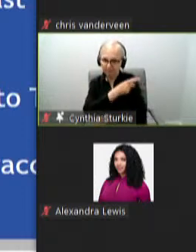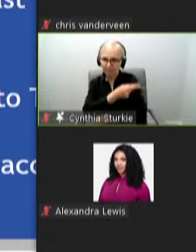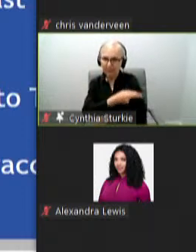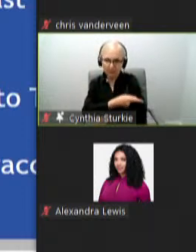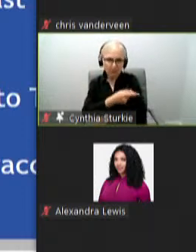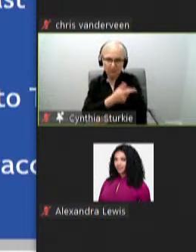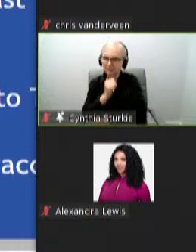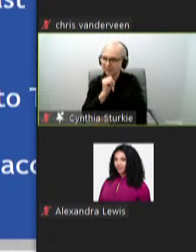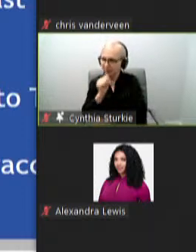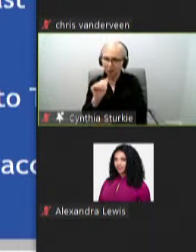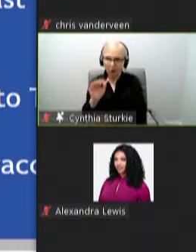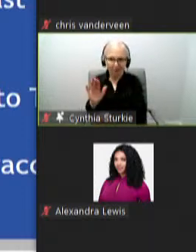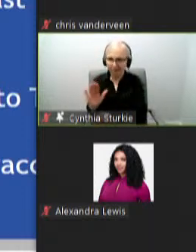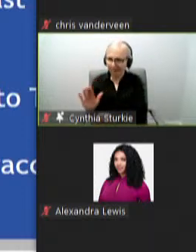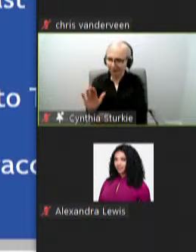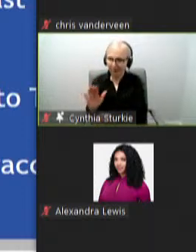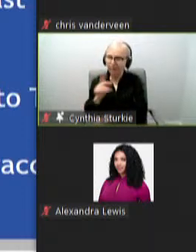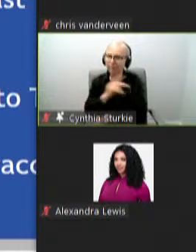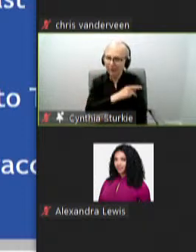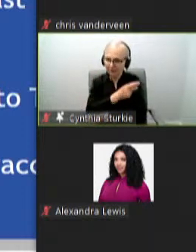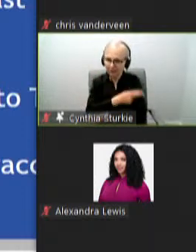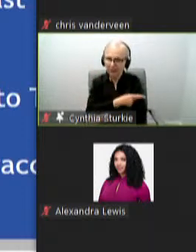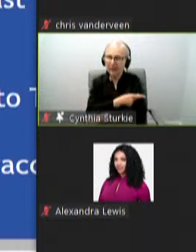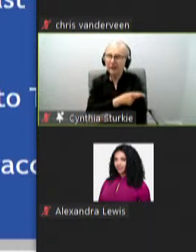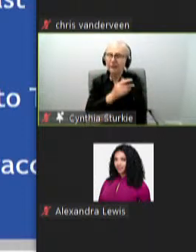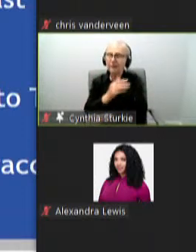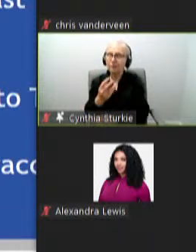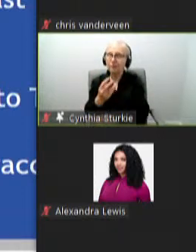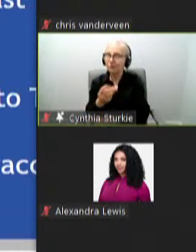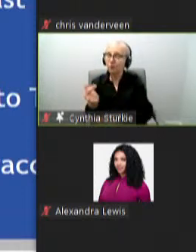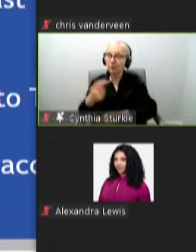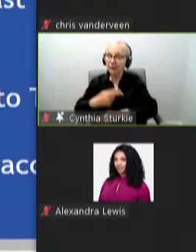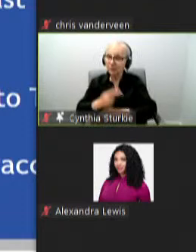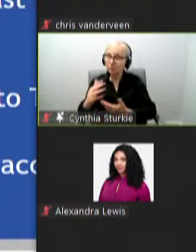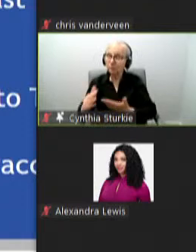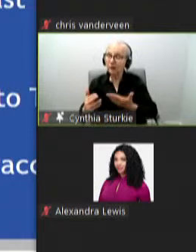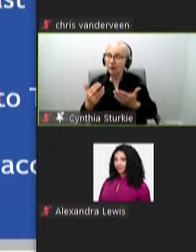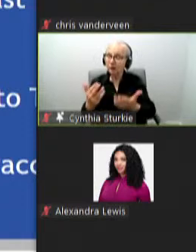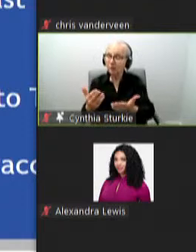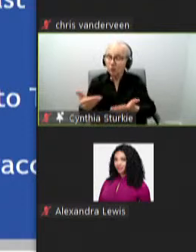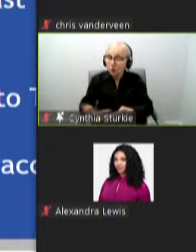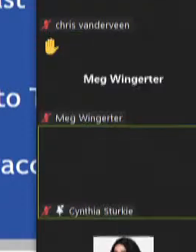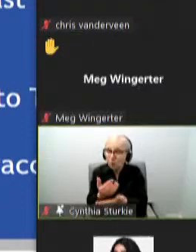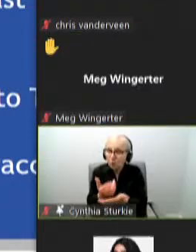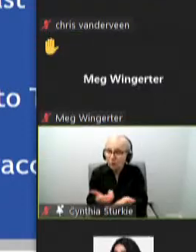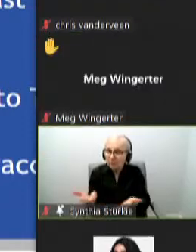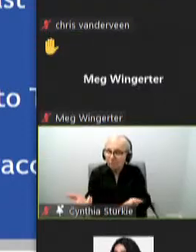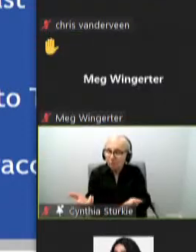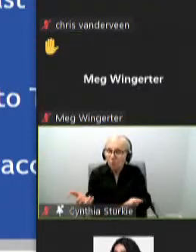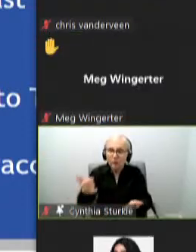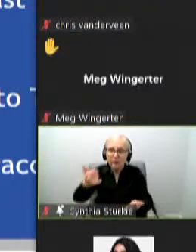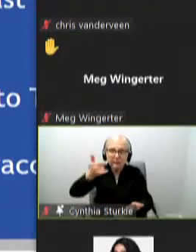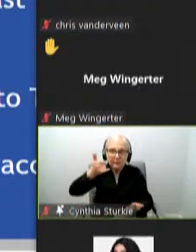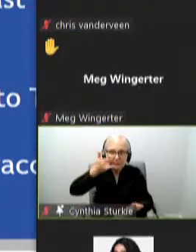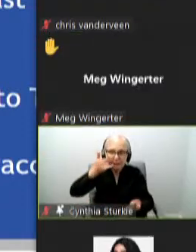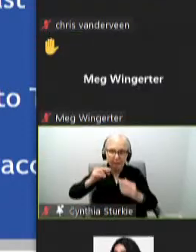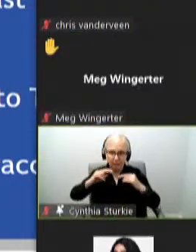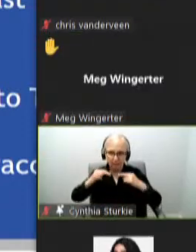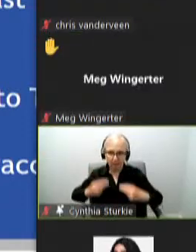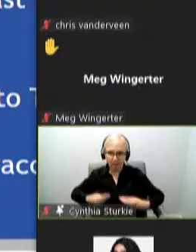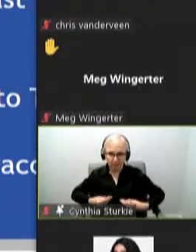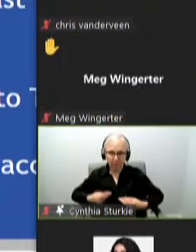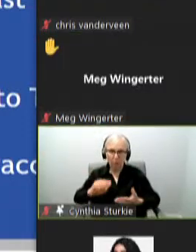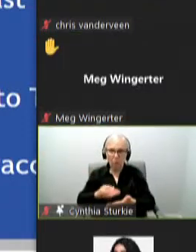coming days, we'll be offering new resources for providers that can offer telehealth services as well